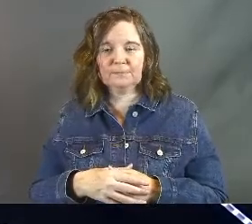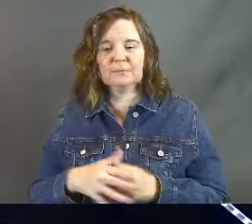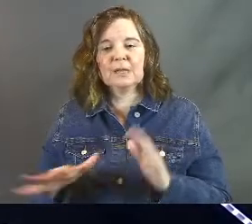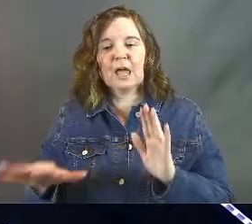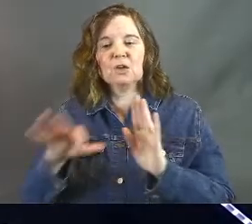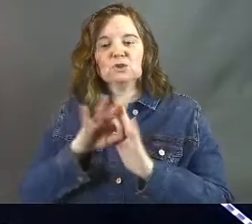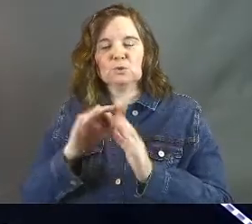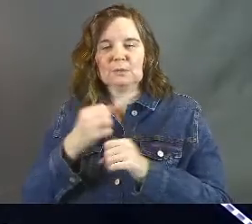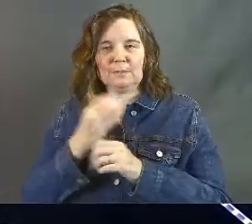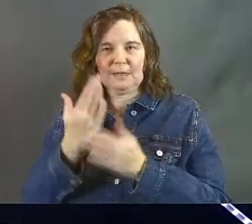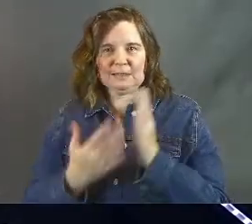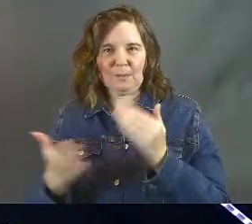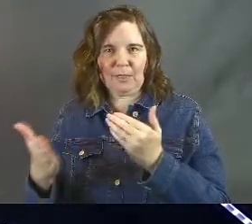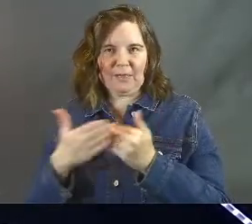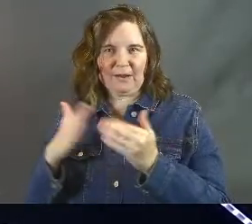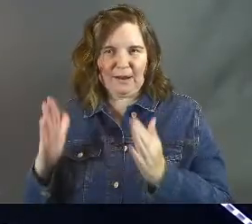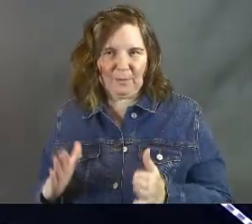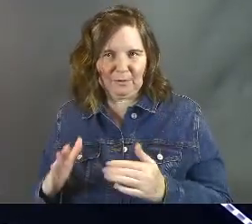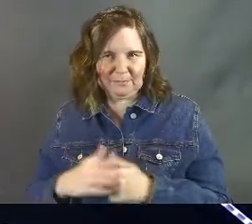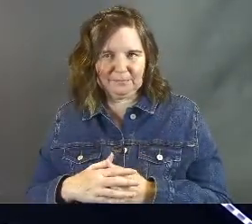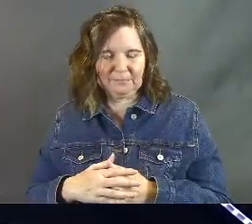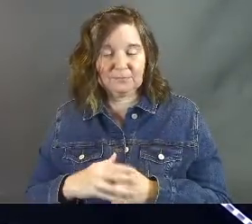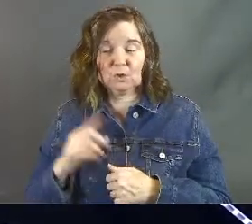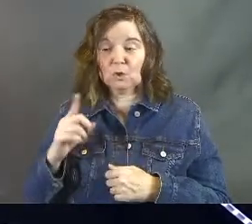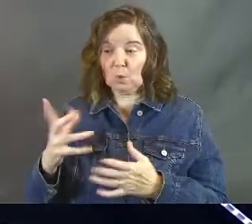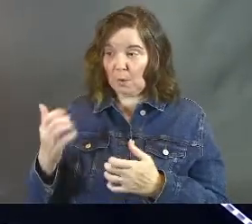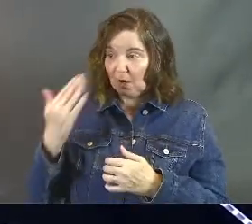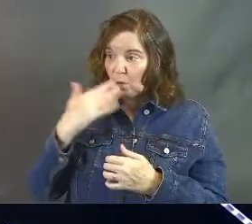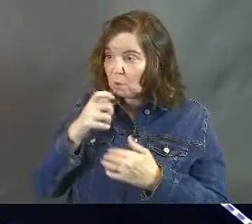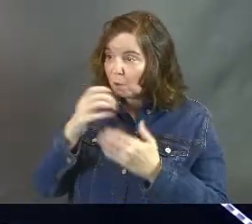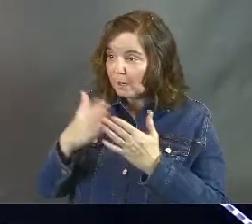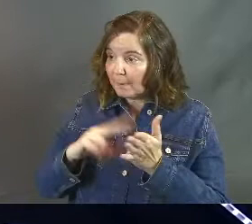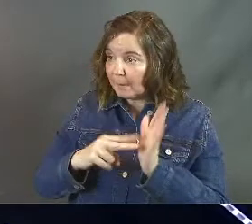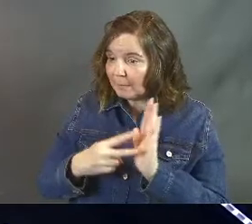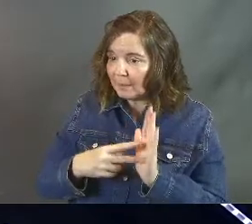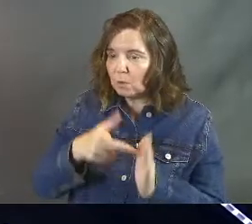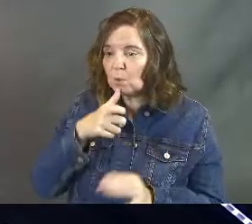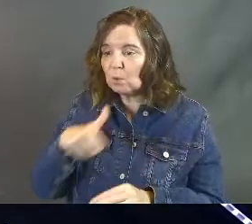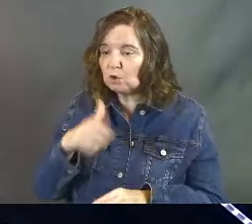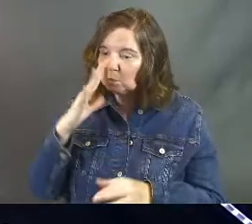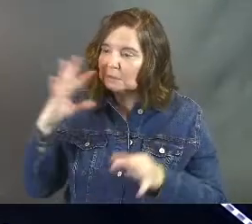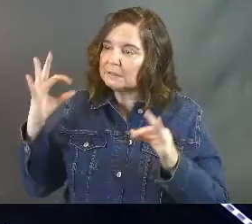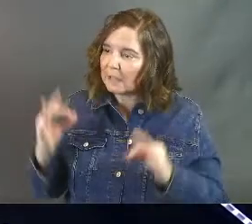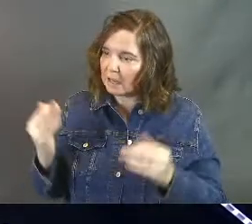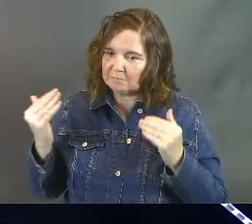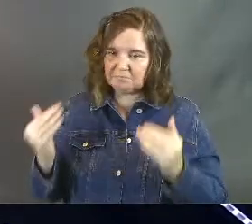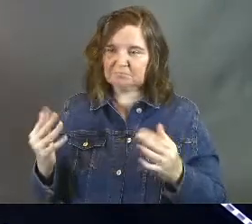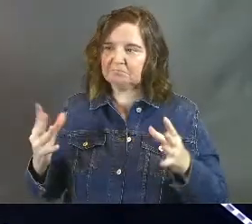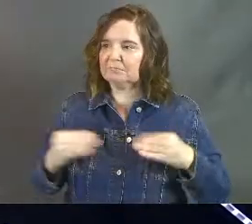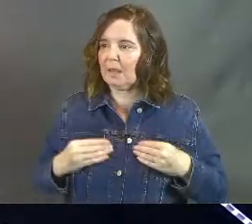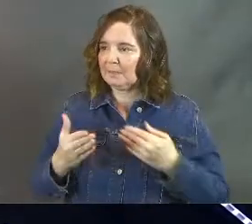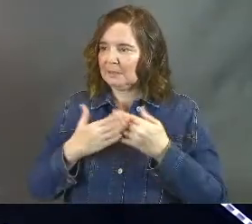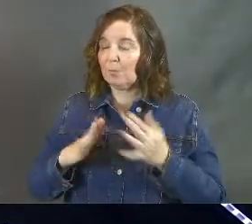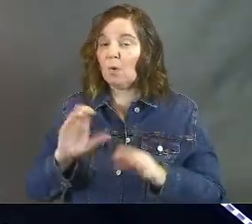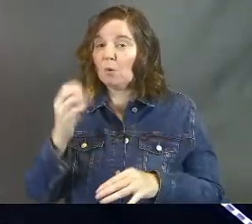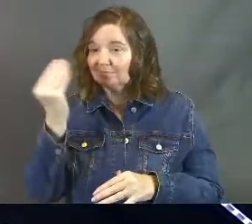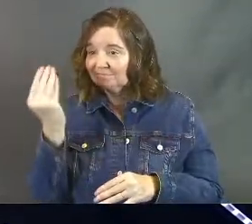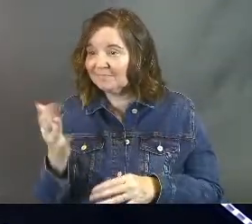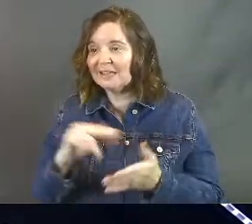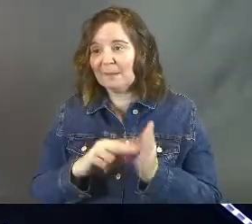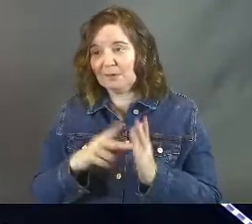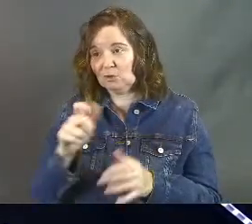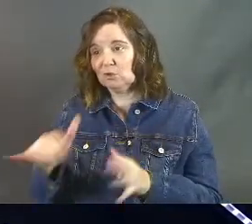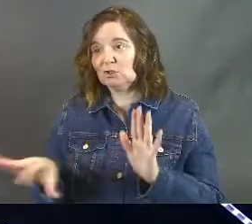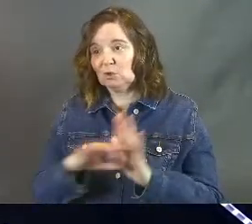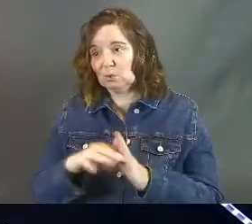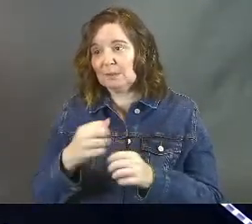They choose to make somebody their neighbor. He says, you want to know who a neighbor is? It's whoever you choose to make your neighbor. And oh, by the way, that means you